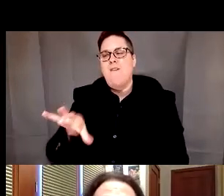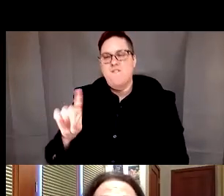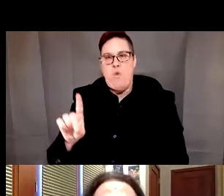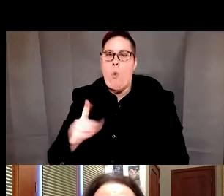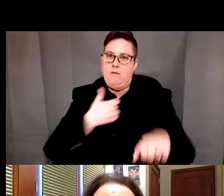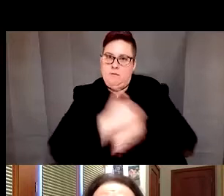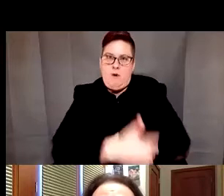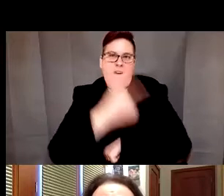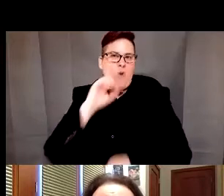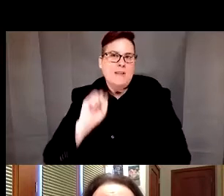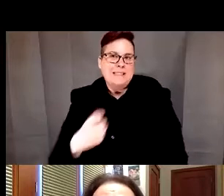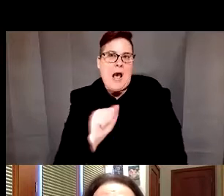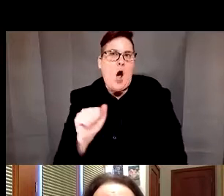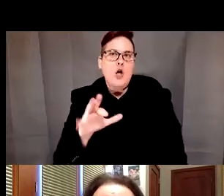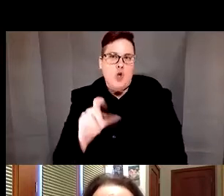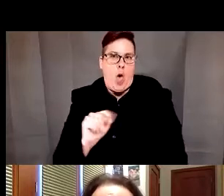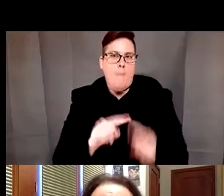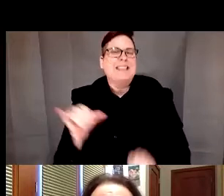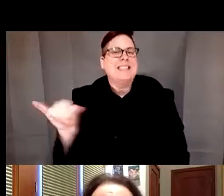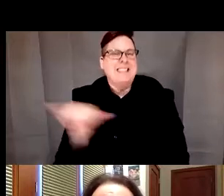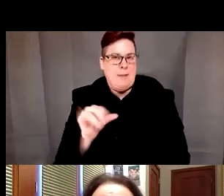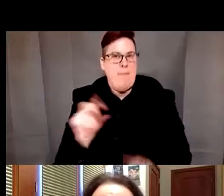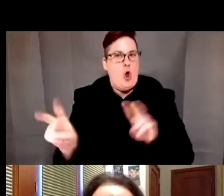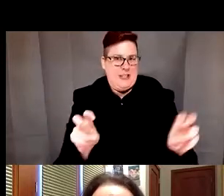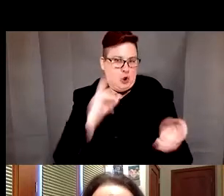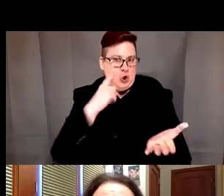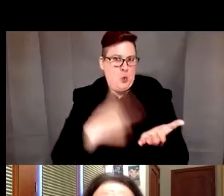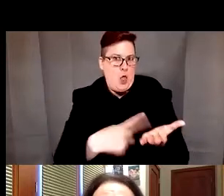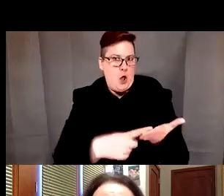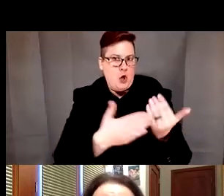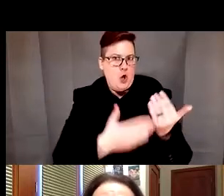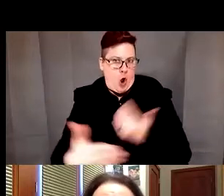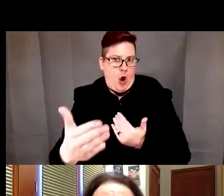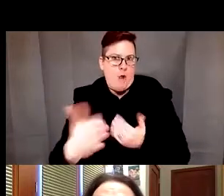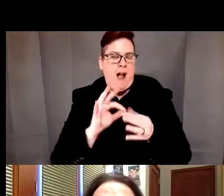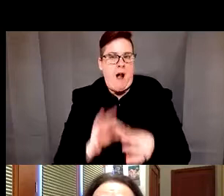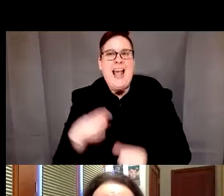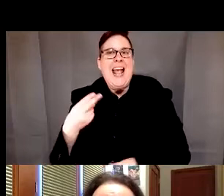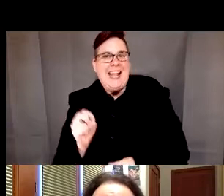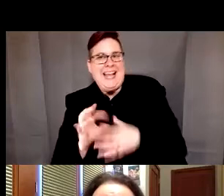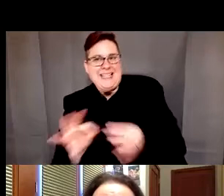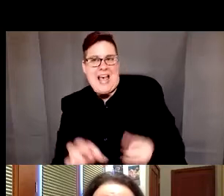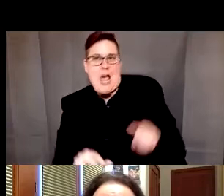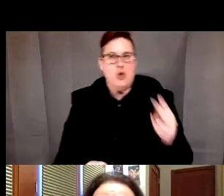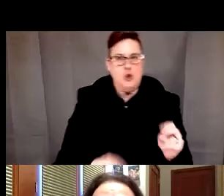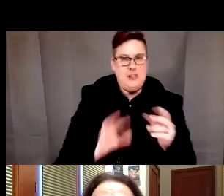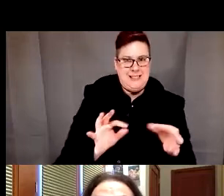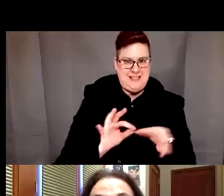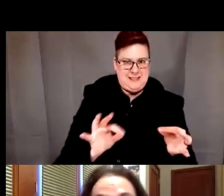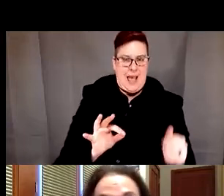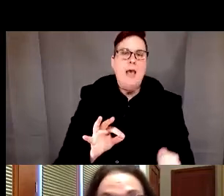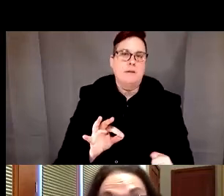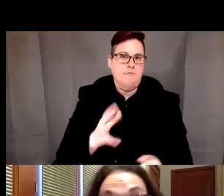But it's a similar sort of issue that I'm going to be talking about when it's a he said, she said situation.